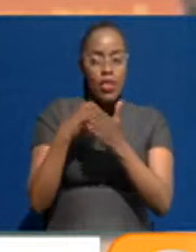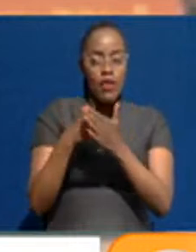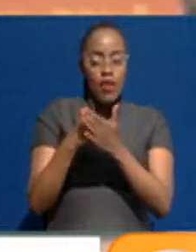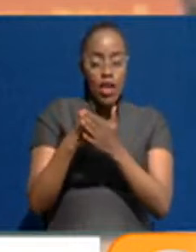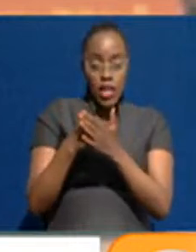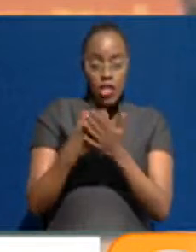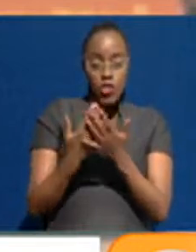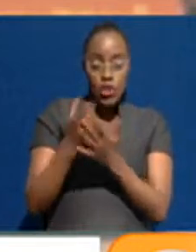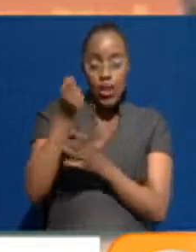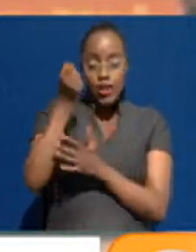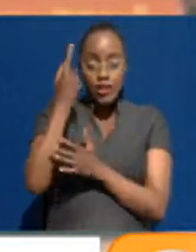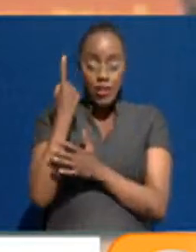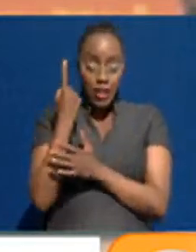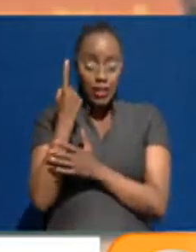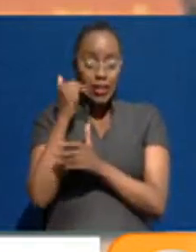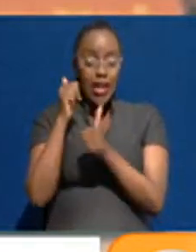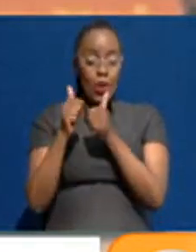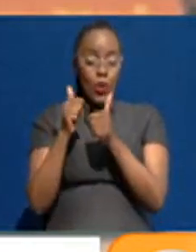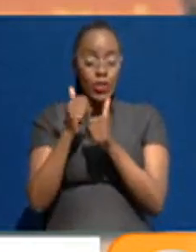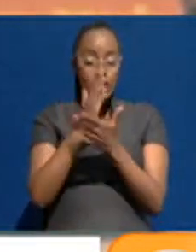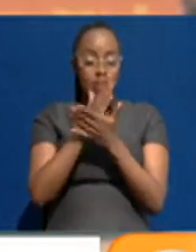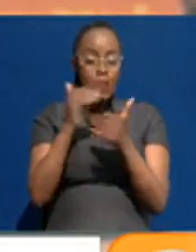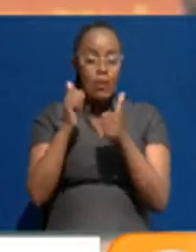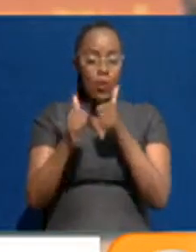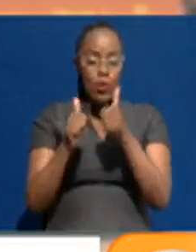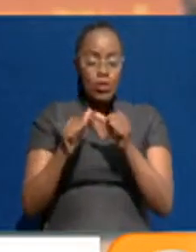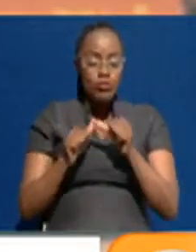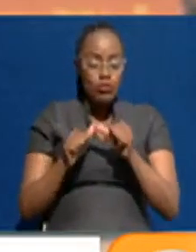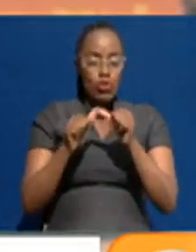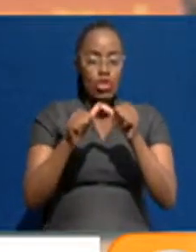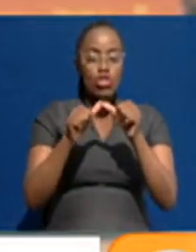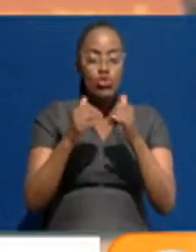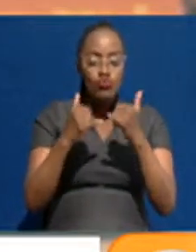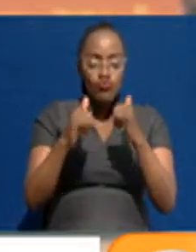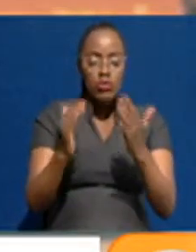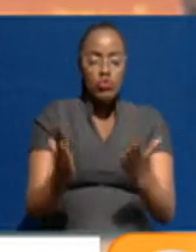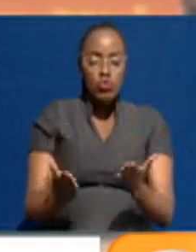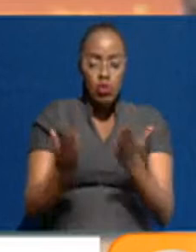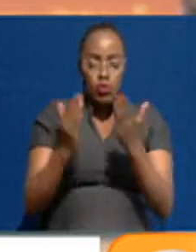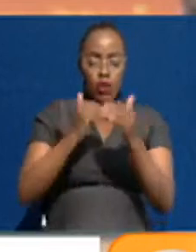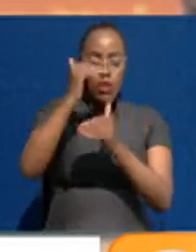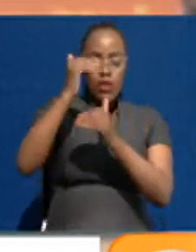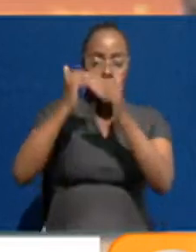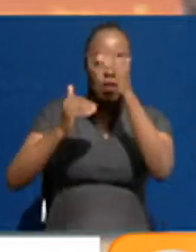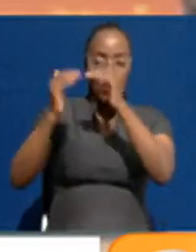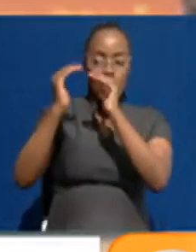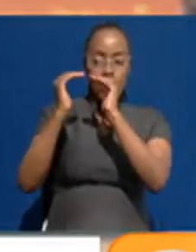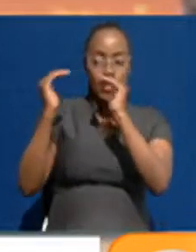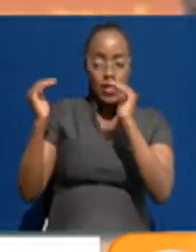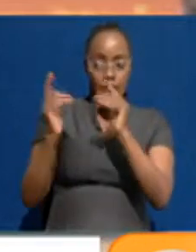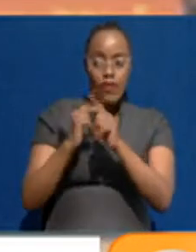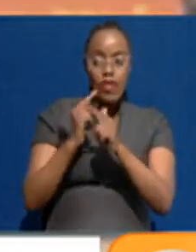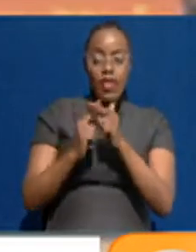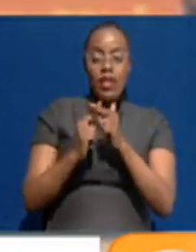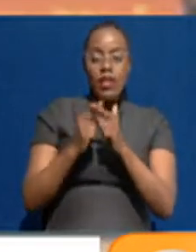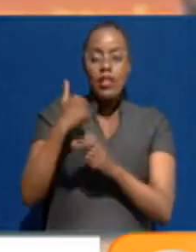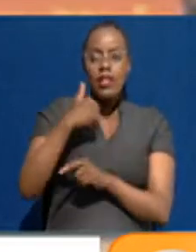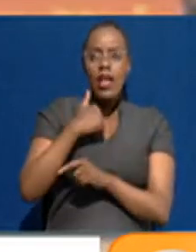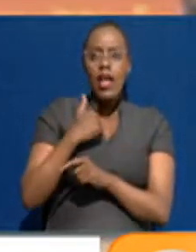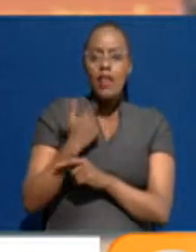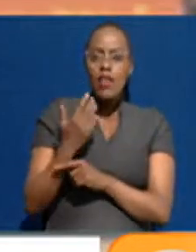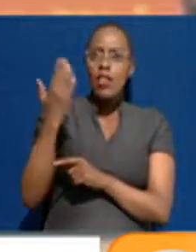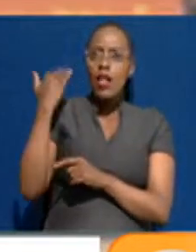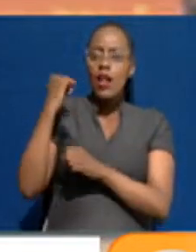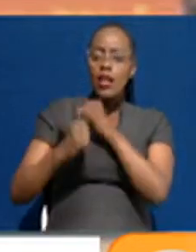literacy. It's something that we want to keep promoting. At a university level, we have over the last